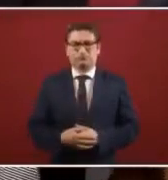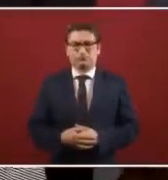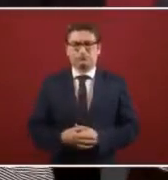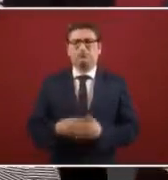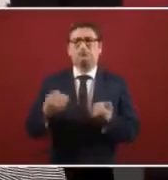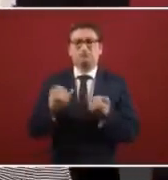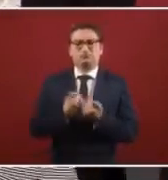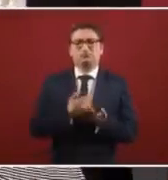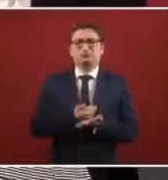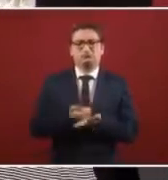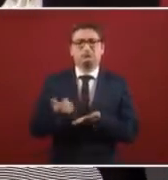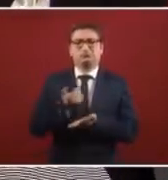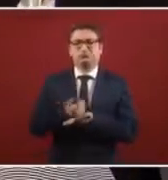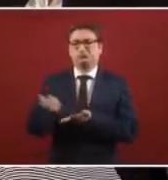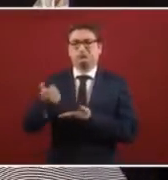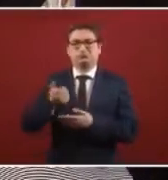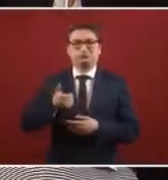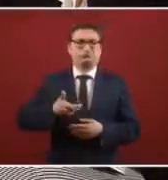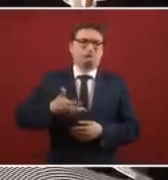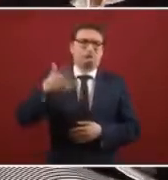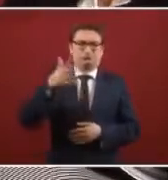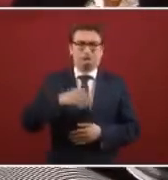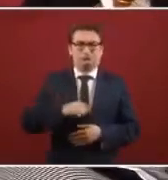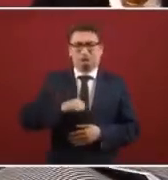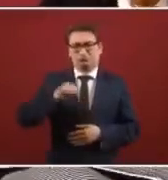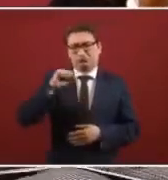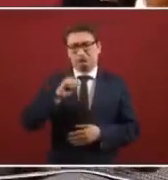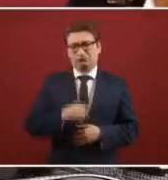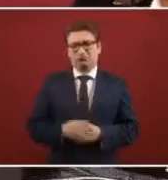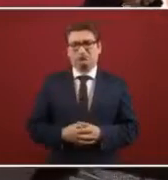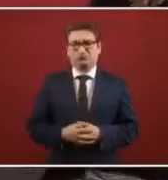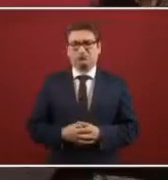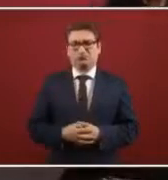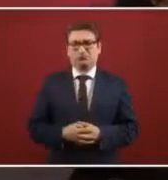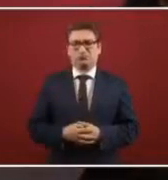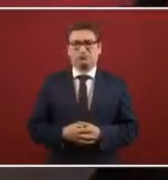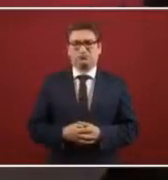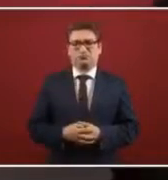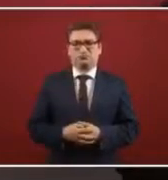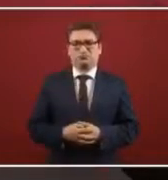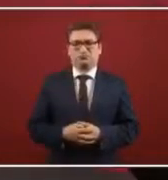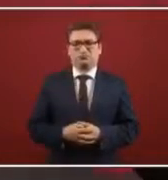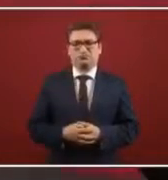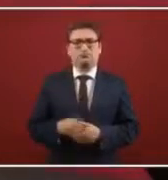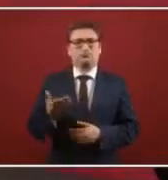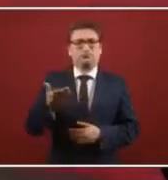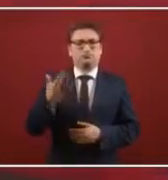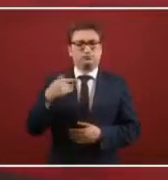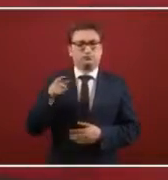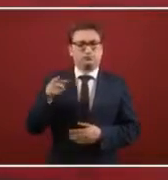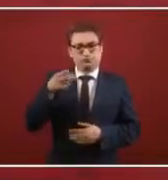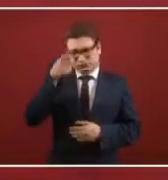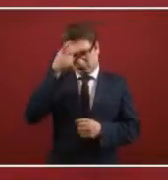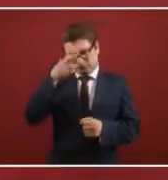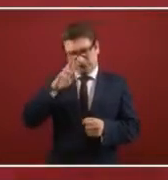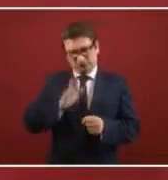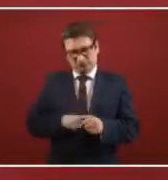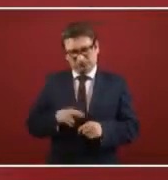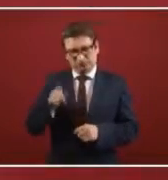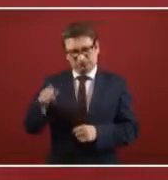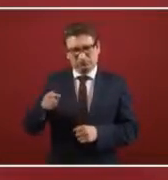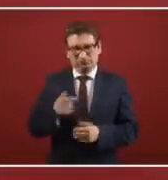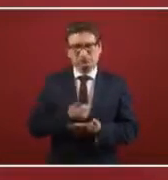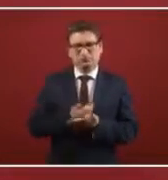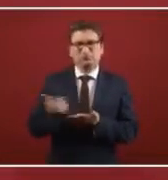and salaries elevados. that were elevated. Antes el director Before, the director